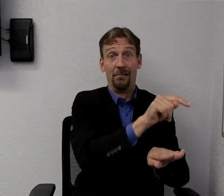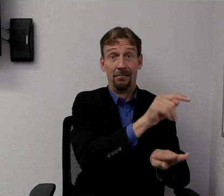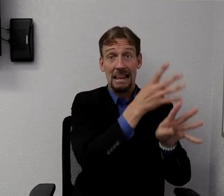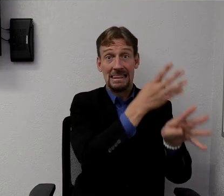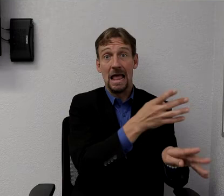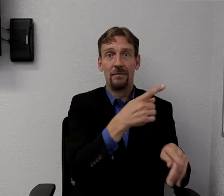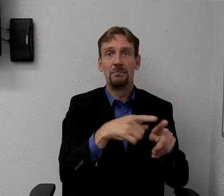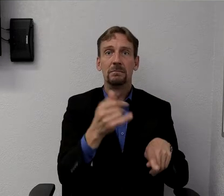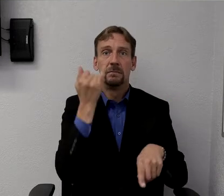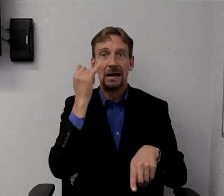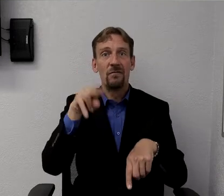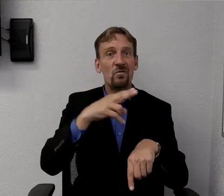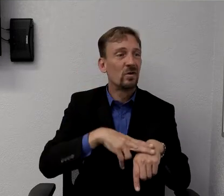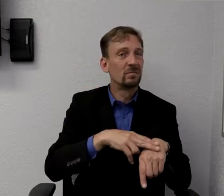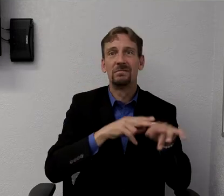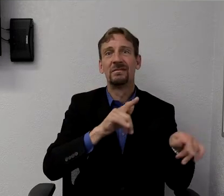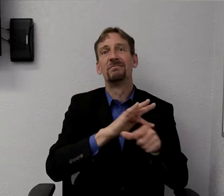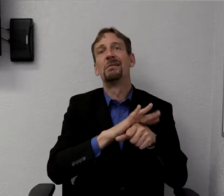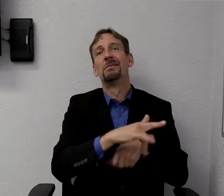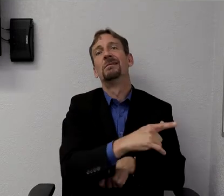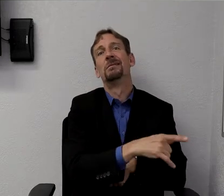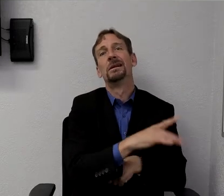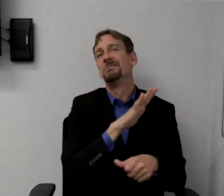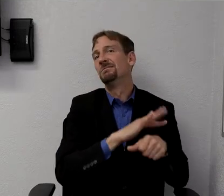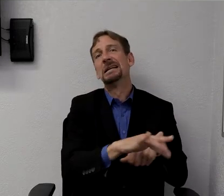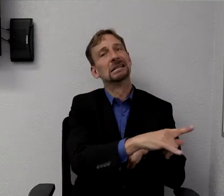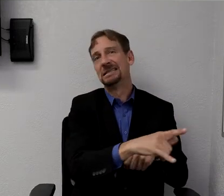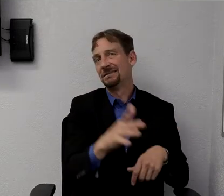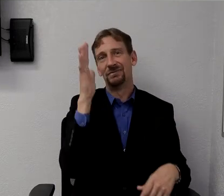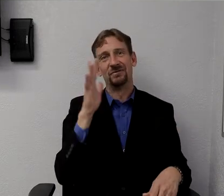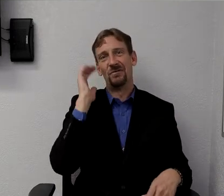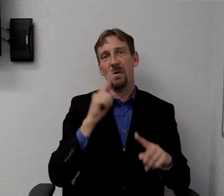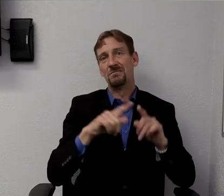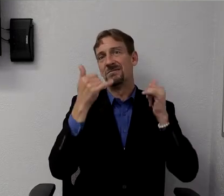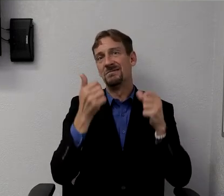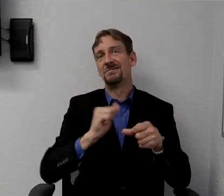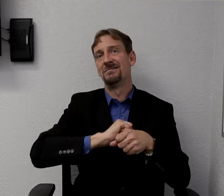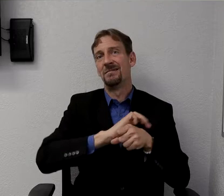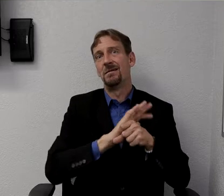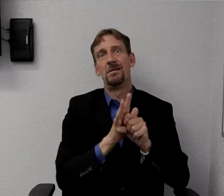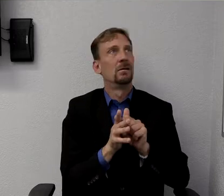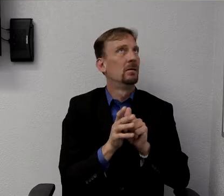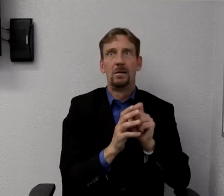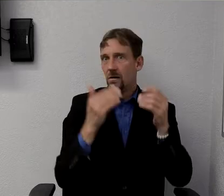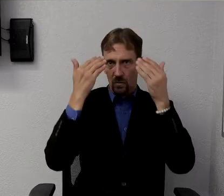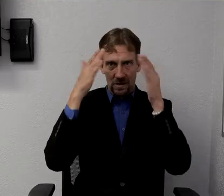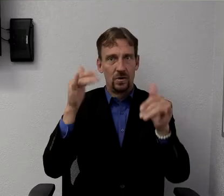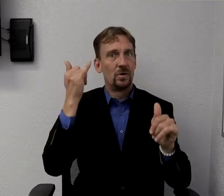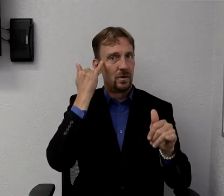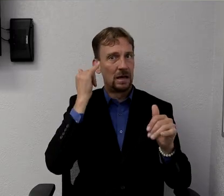would be plenty. But we don't know how quickly the surge is going to come and what it will look